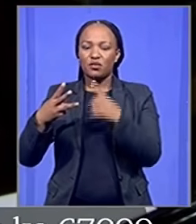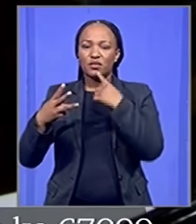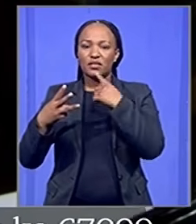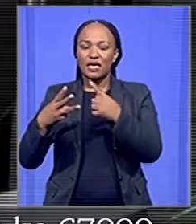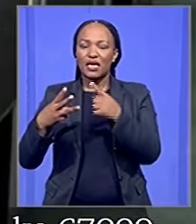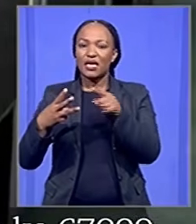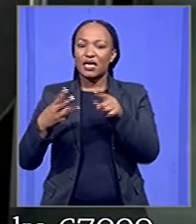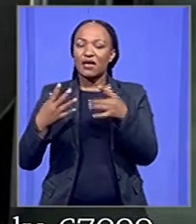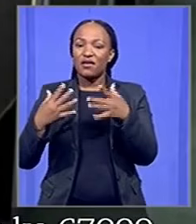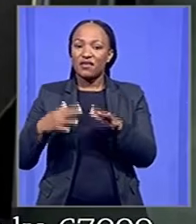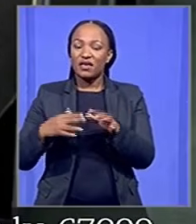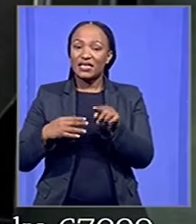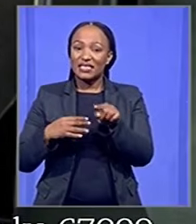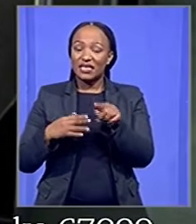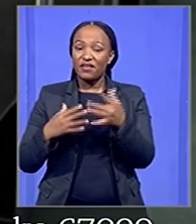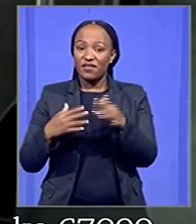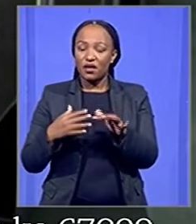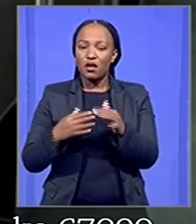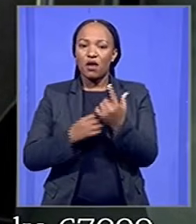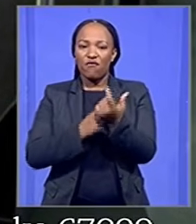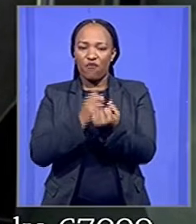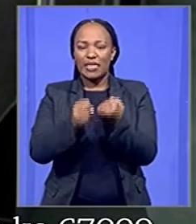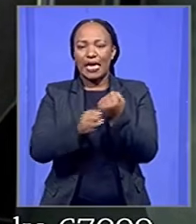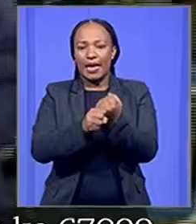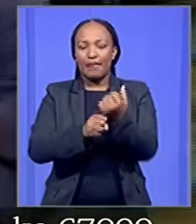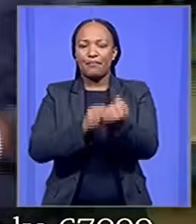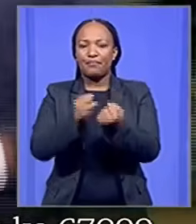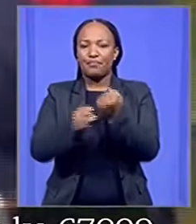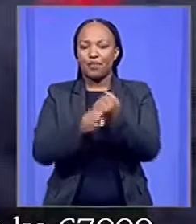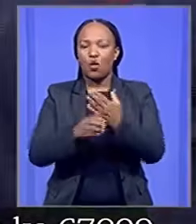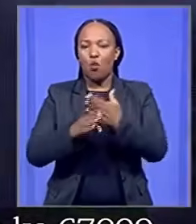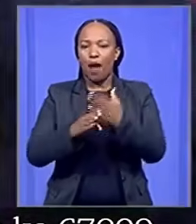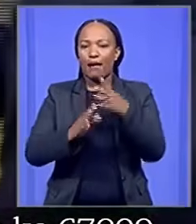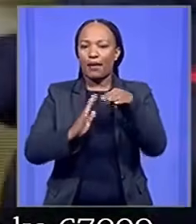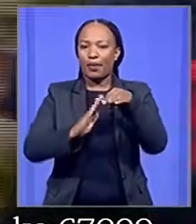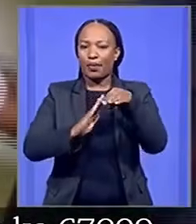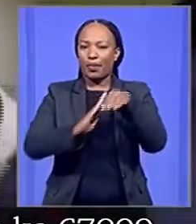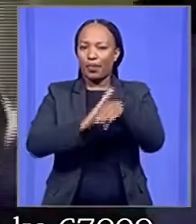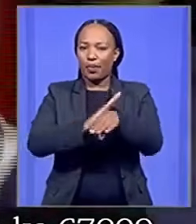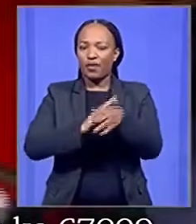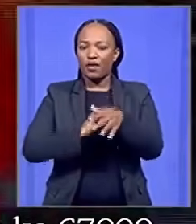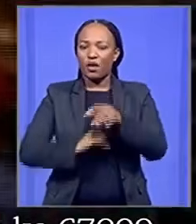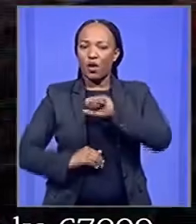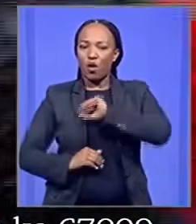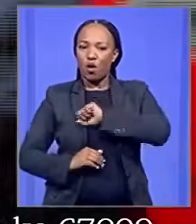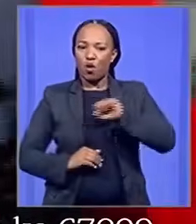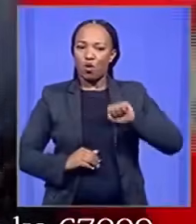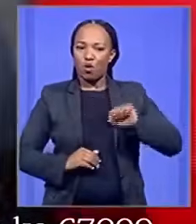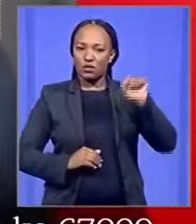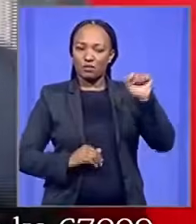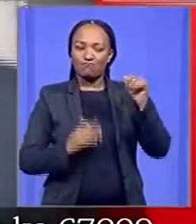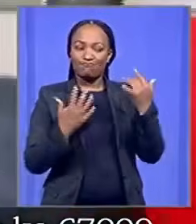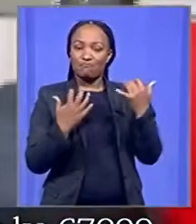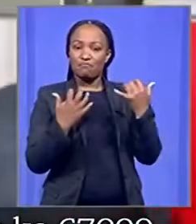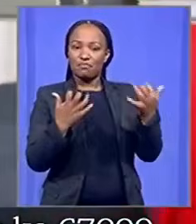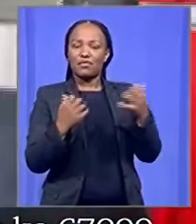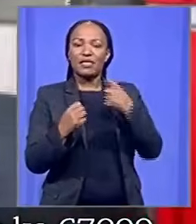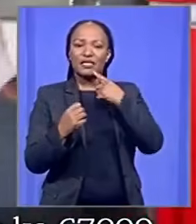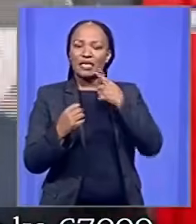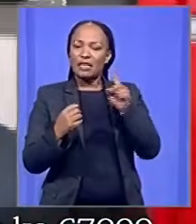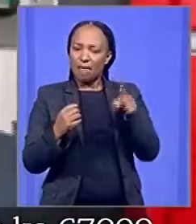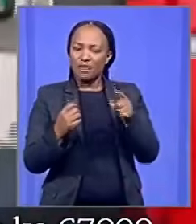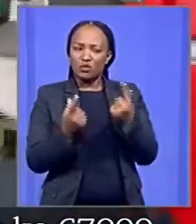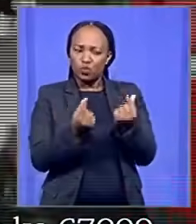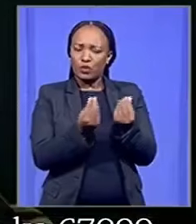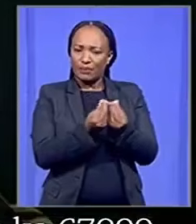tse 10.6 ka selemo, mme mohokanyi wa COSATU parlamenteng o re ho lokela ho etswe ho toma o tlisa botsitso moruong.